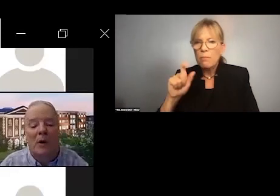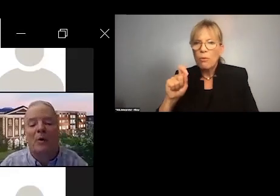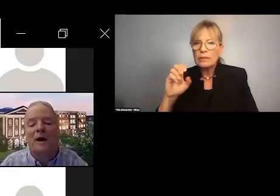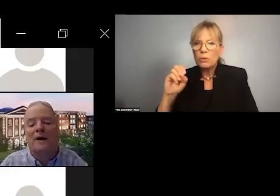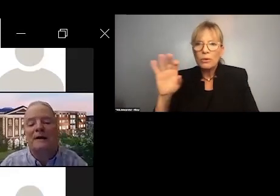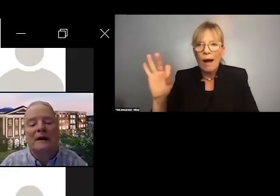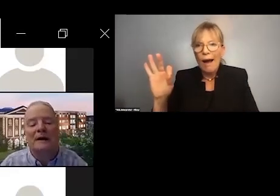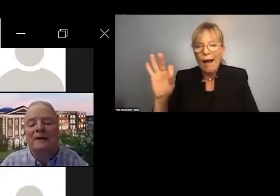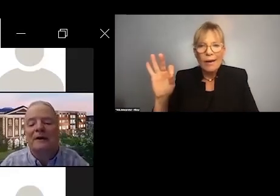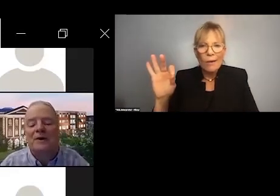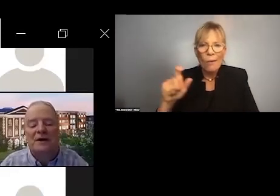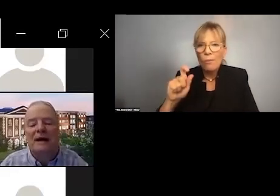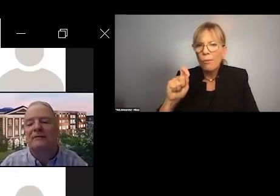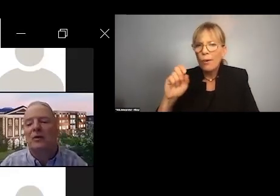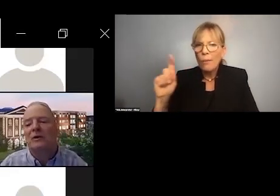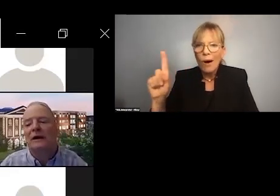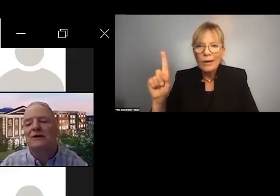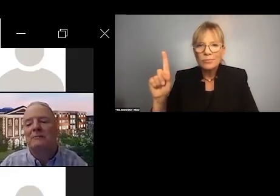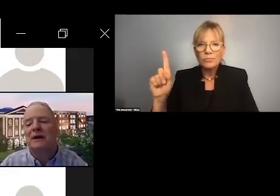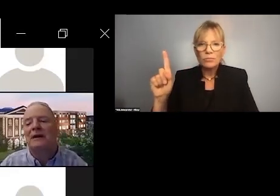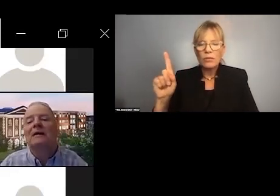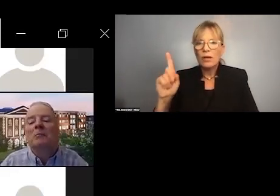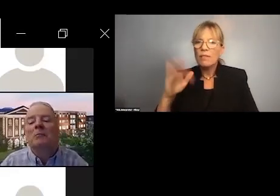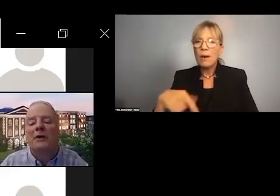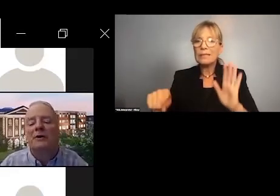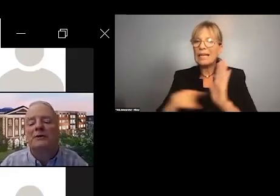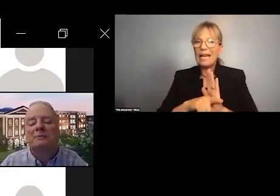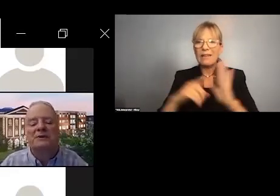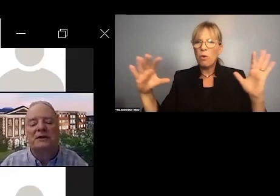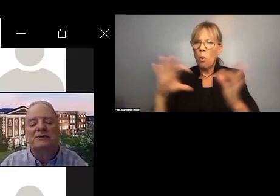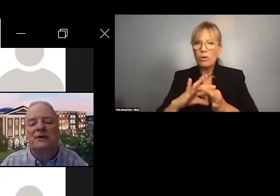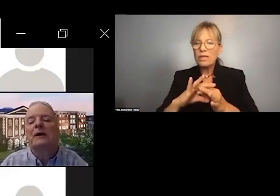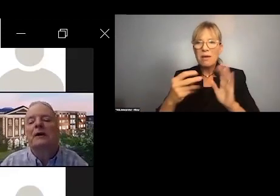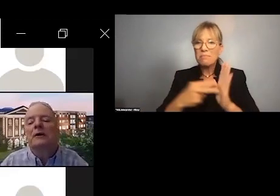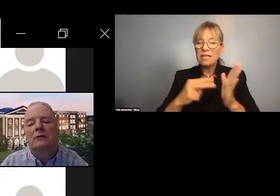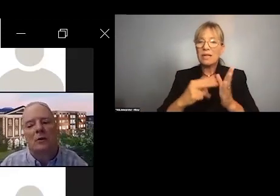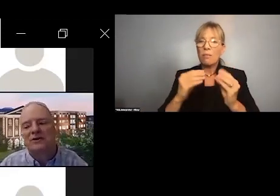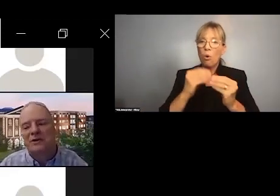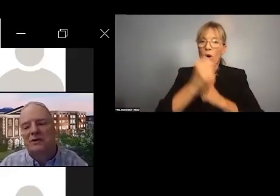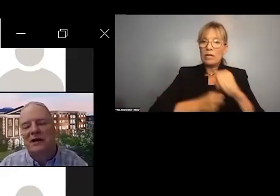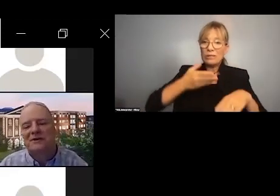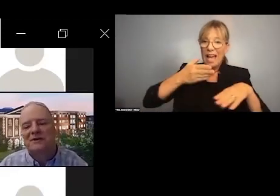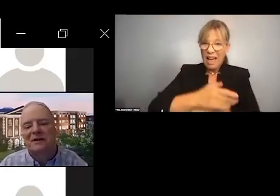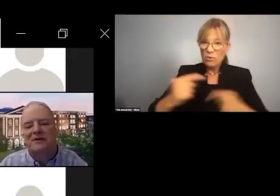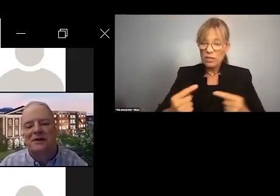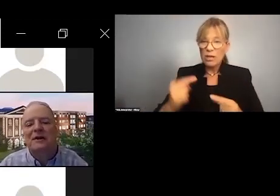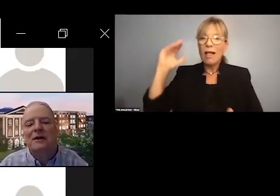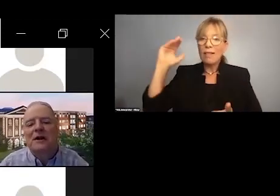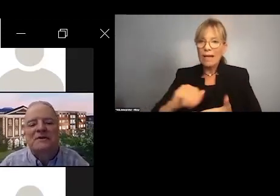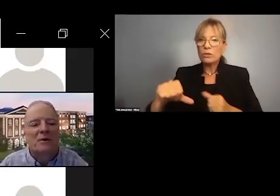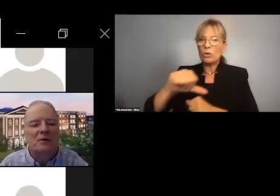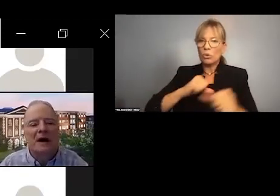0.09 or 0.1, it was a negative correlation, meaning more years post-injury, lower